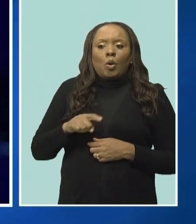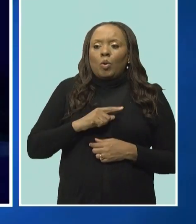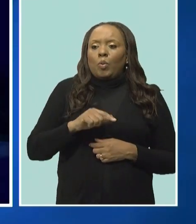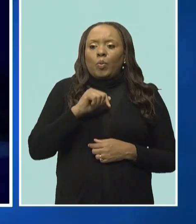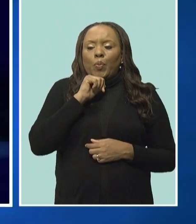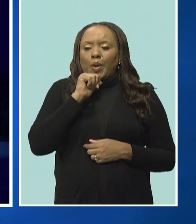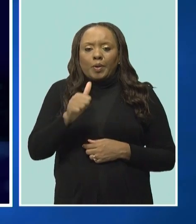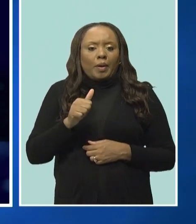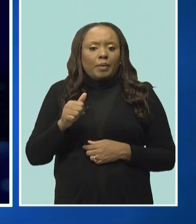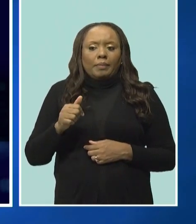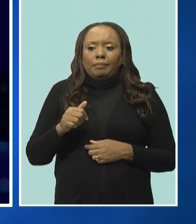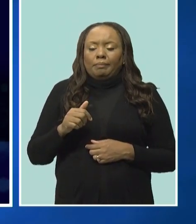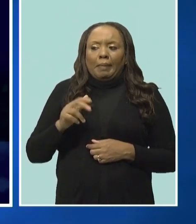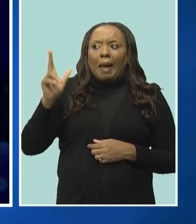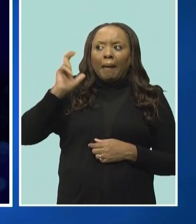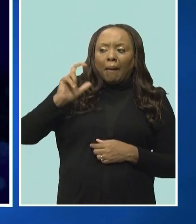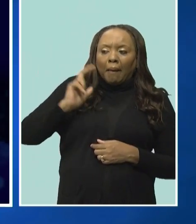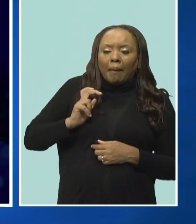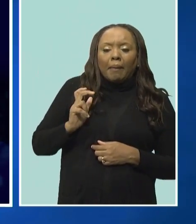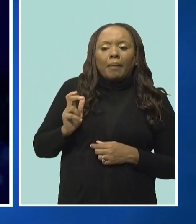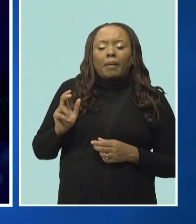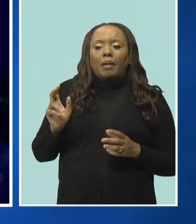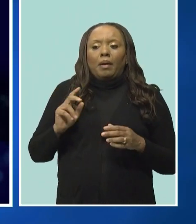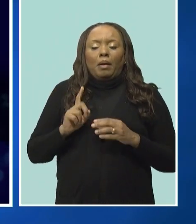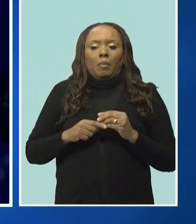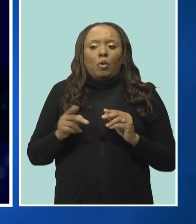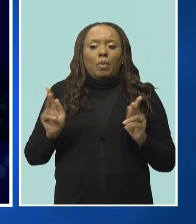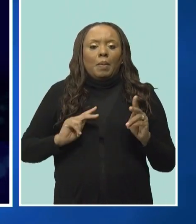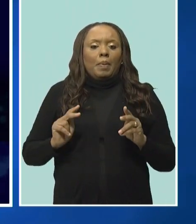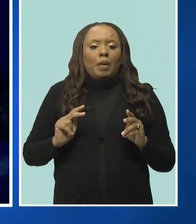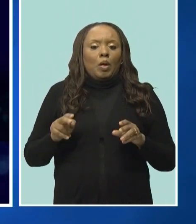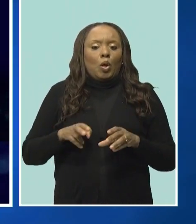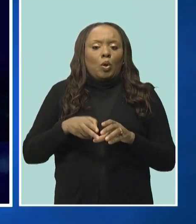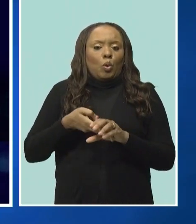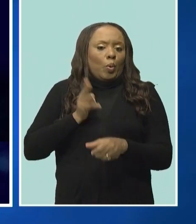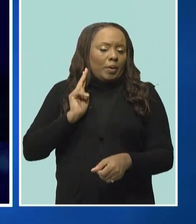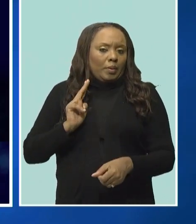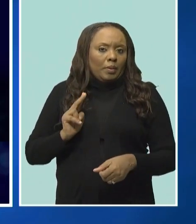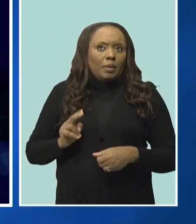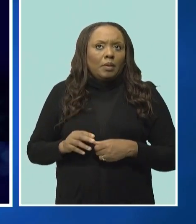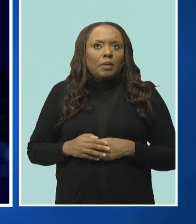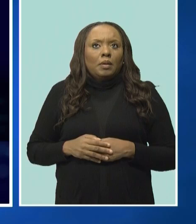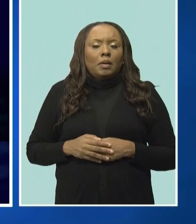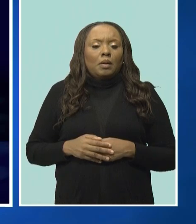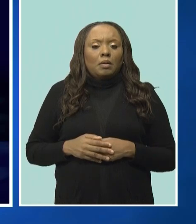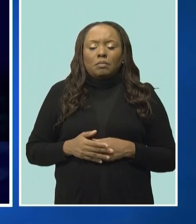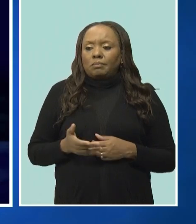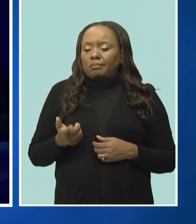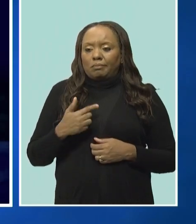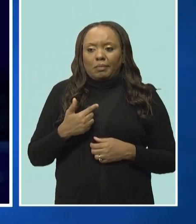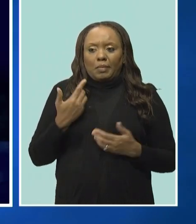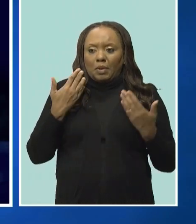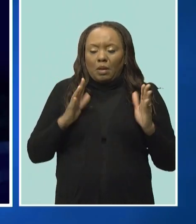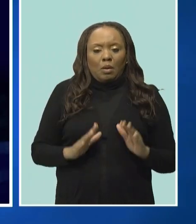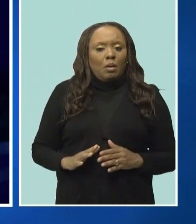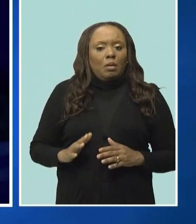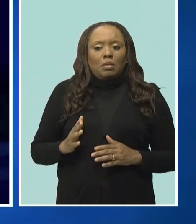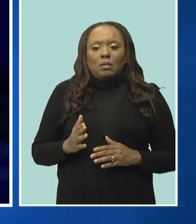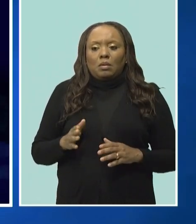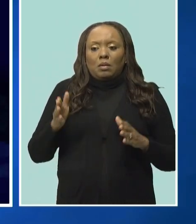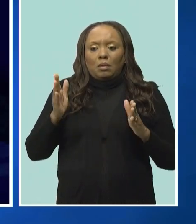heard a number being told to the boat. Mr. Franklin would have said he has 51 members, but